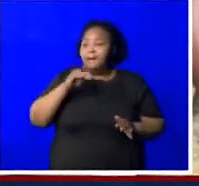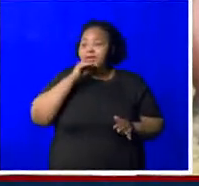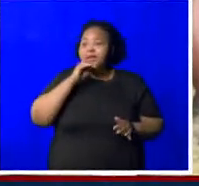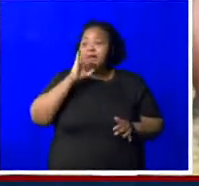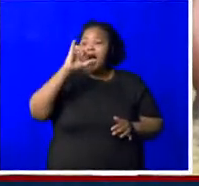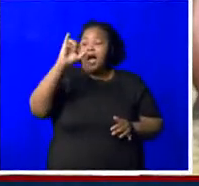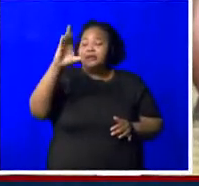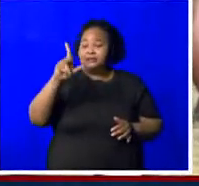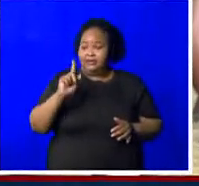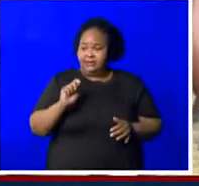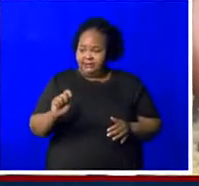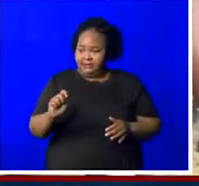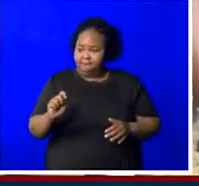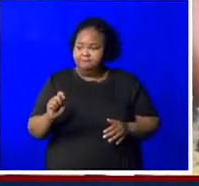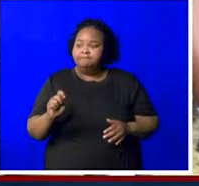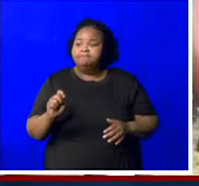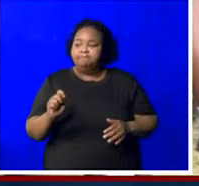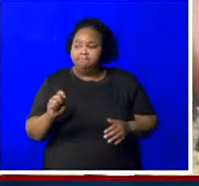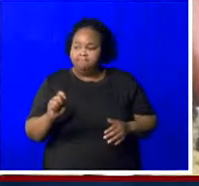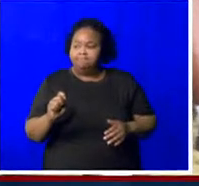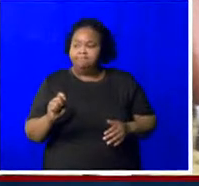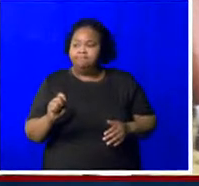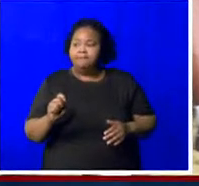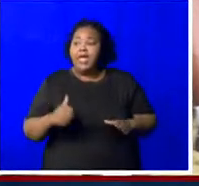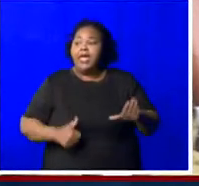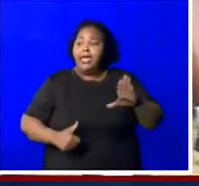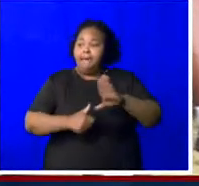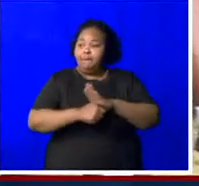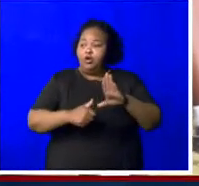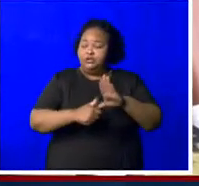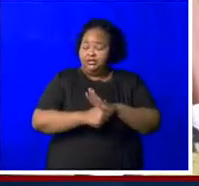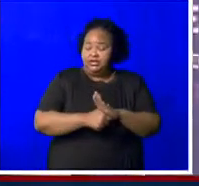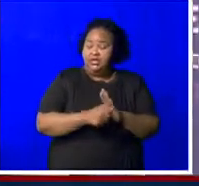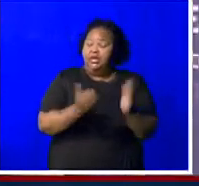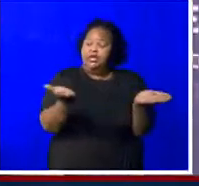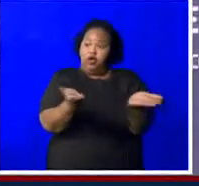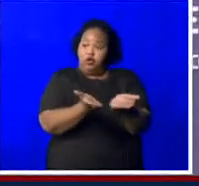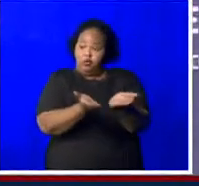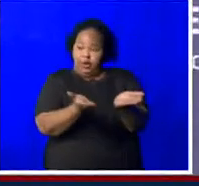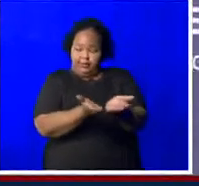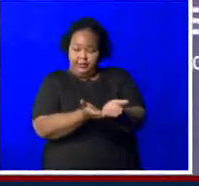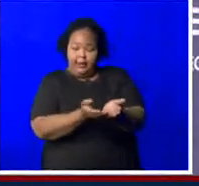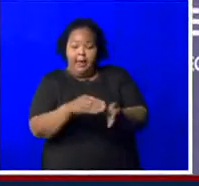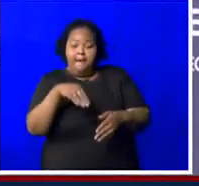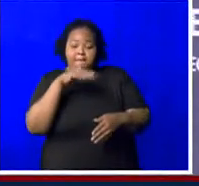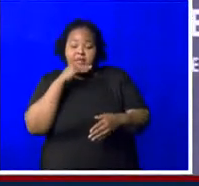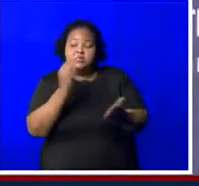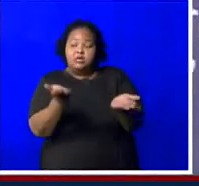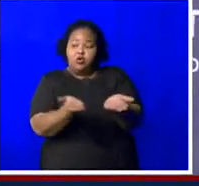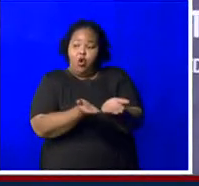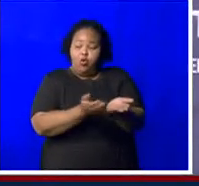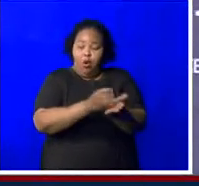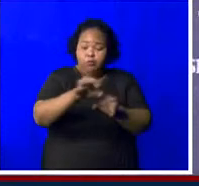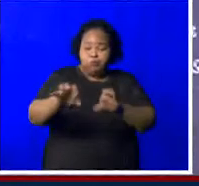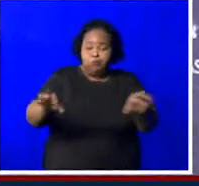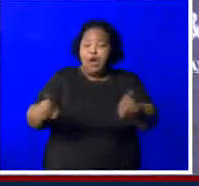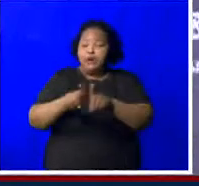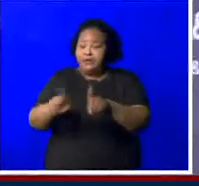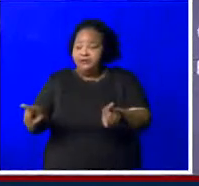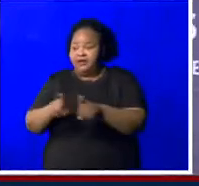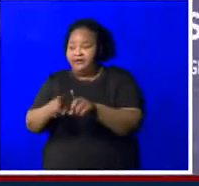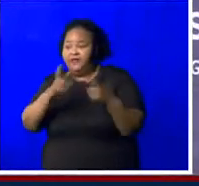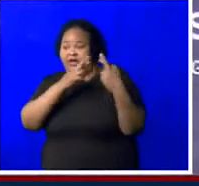integration in teaching and learning is now essential in our schools. Hence, our schools are compelled to provide learners with